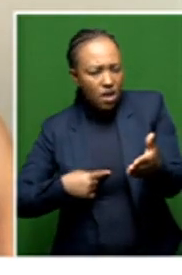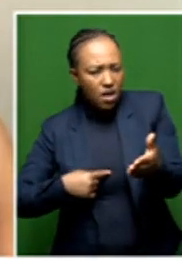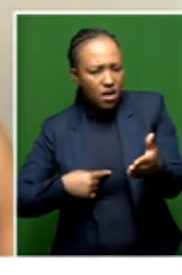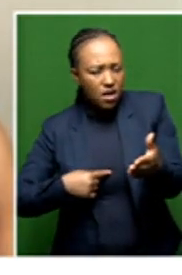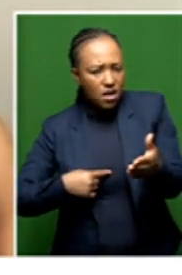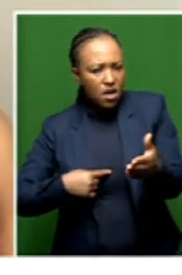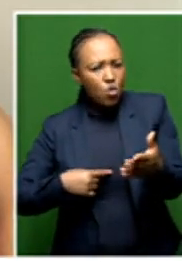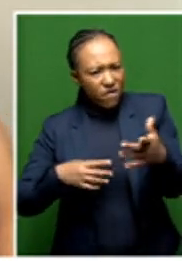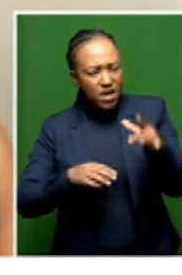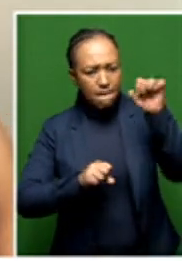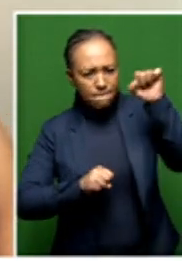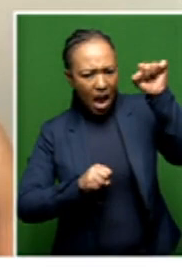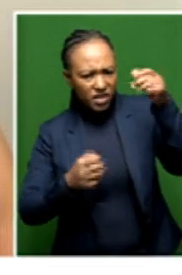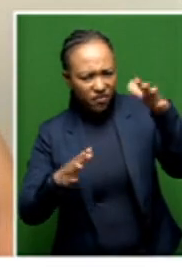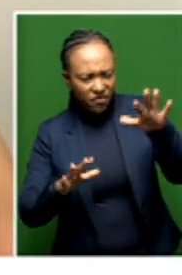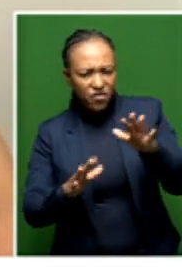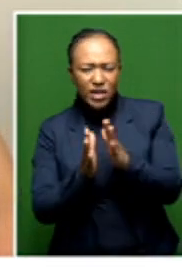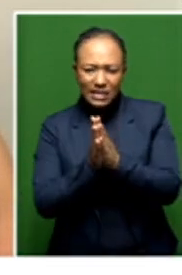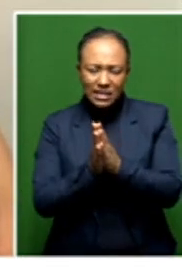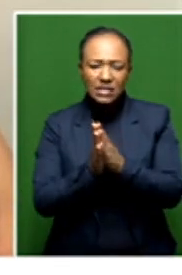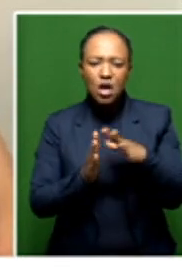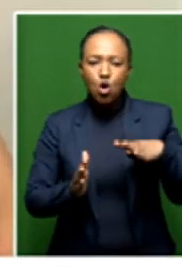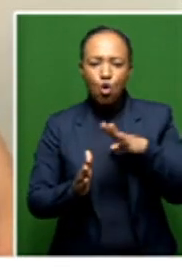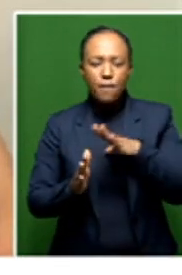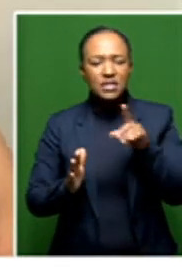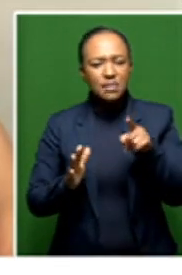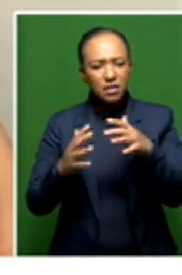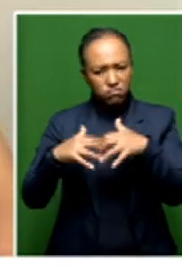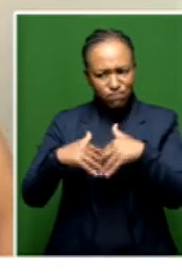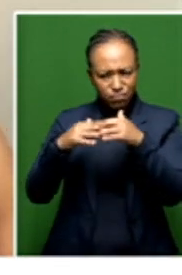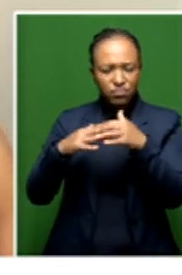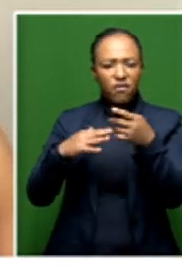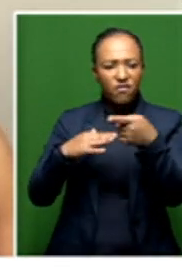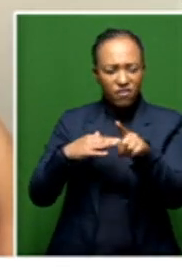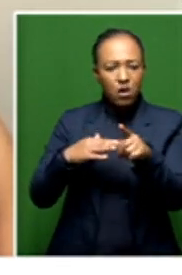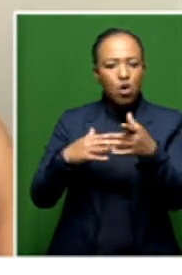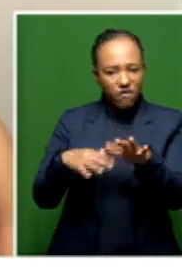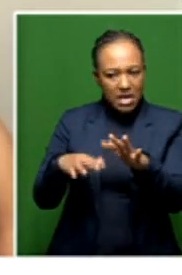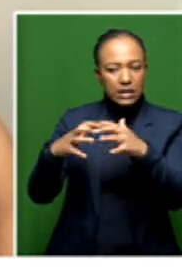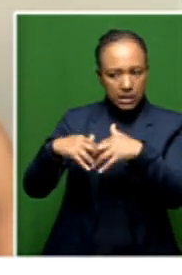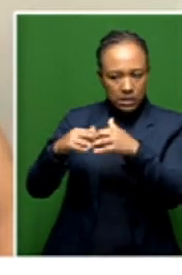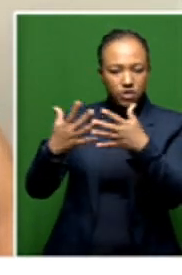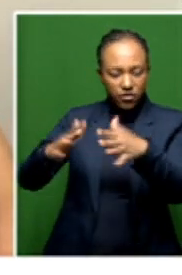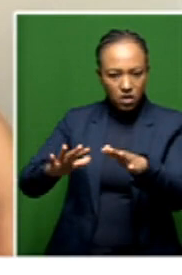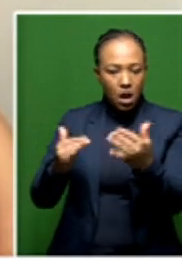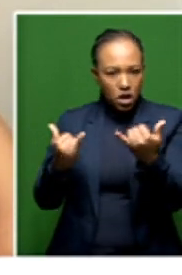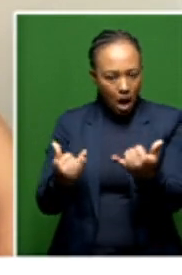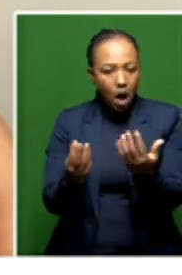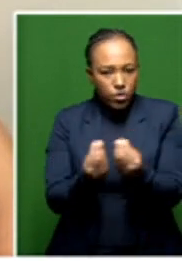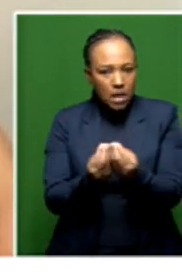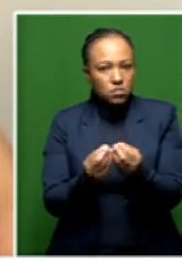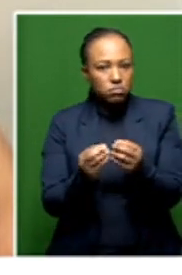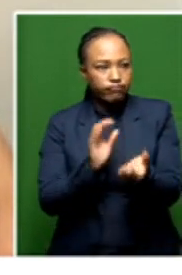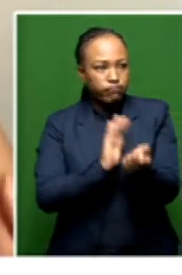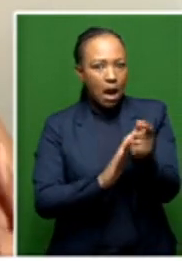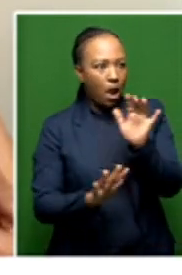that we marched. We called for the Commission of Inquiry into state capture. We received it. The heads are rolling. People now